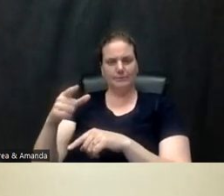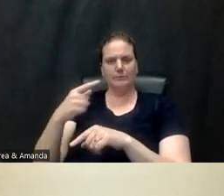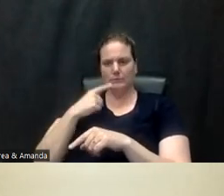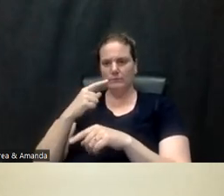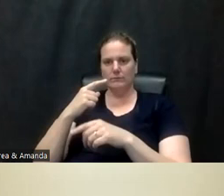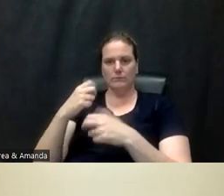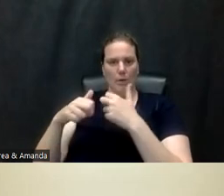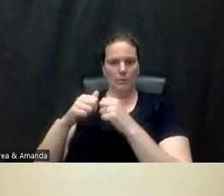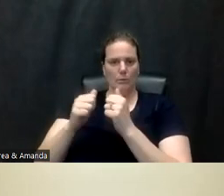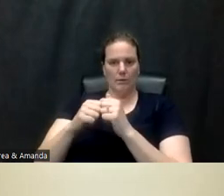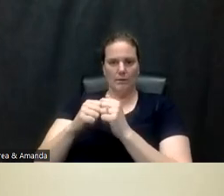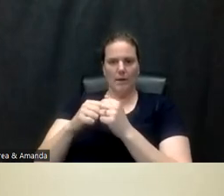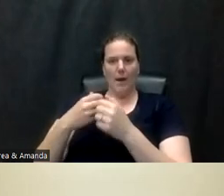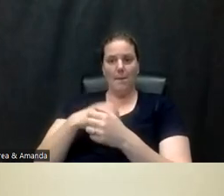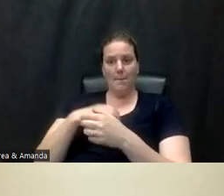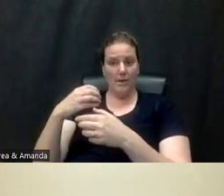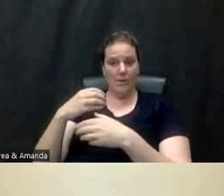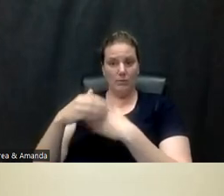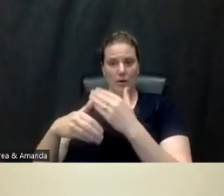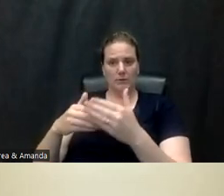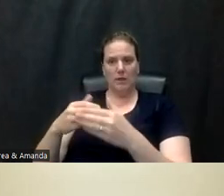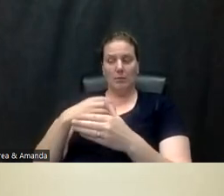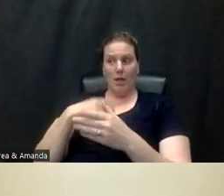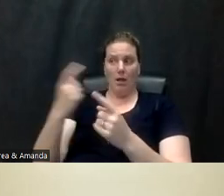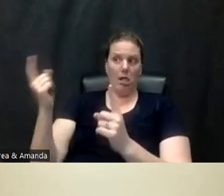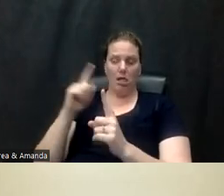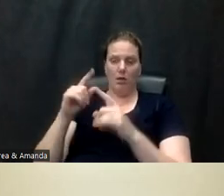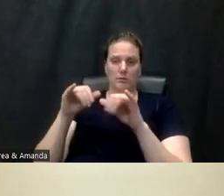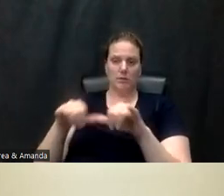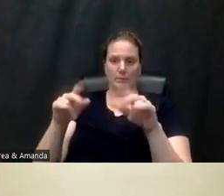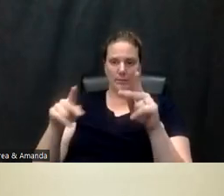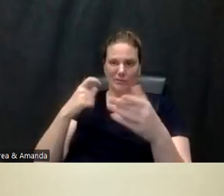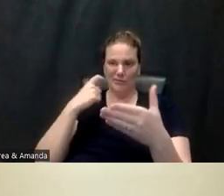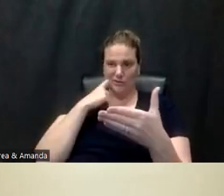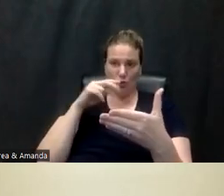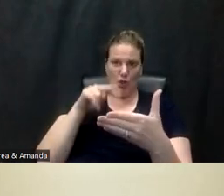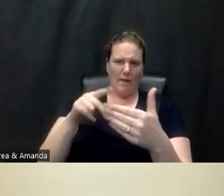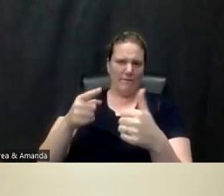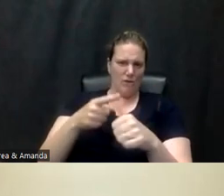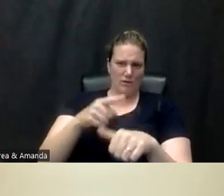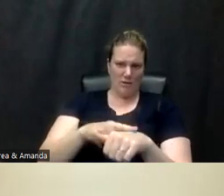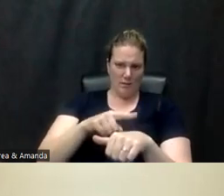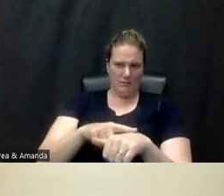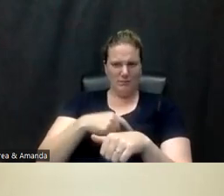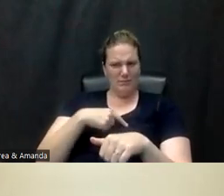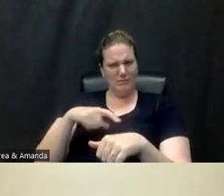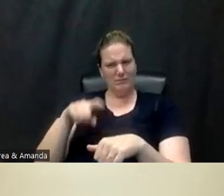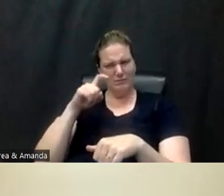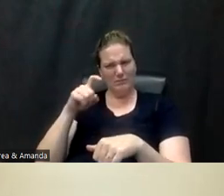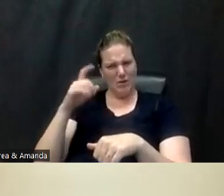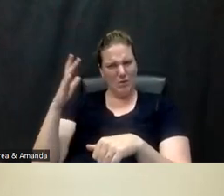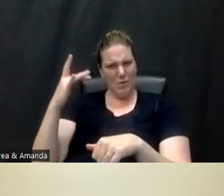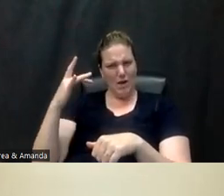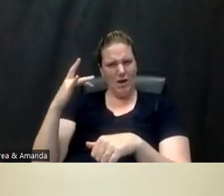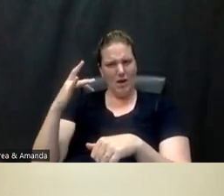appeals process where the complaint is just coming back to the same people who looked at it the first time. I kind of was like, man, why